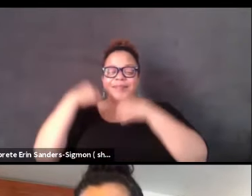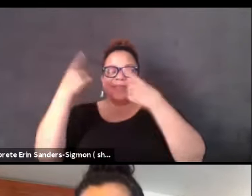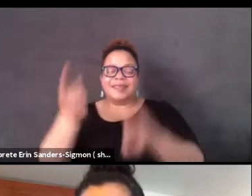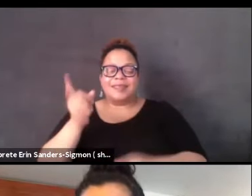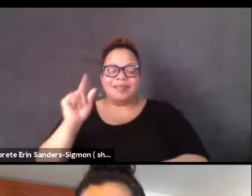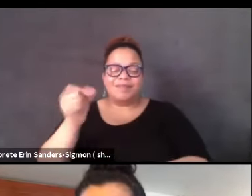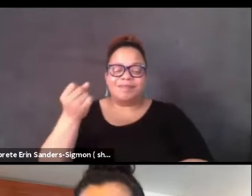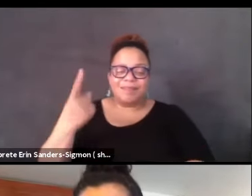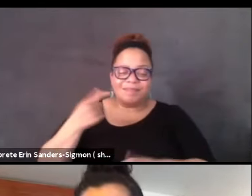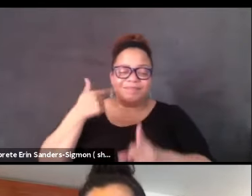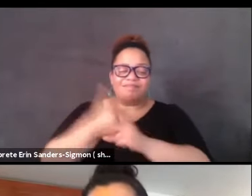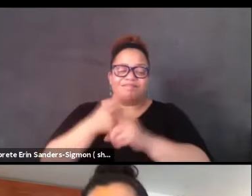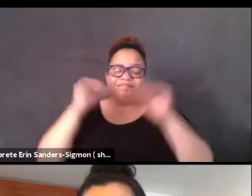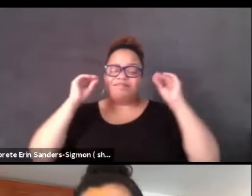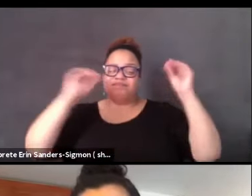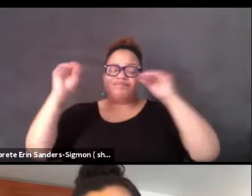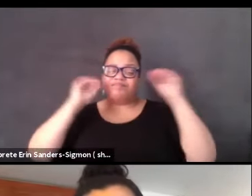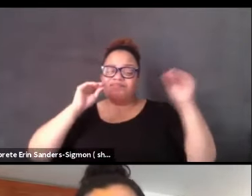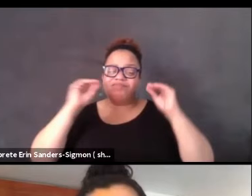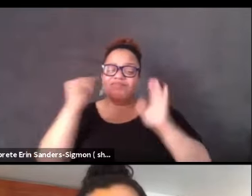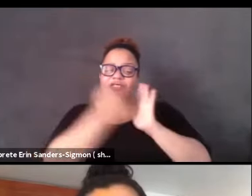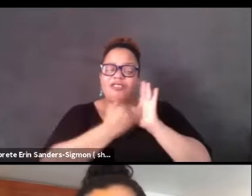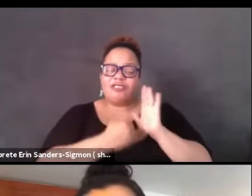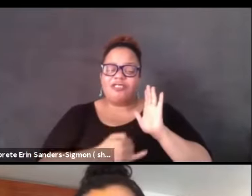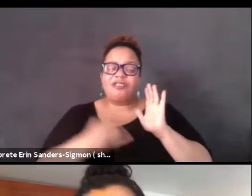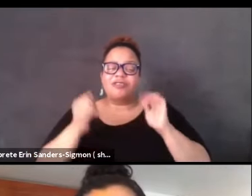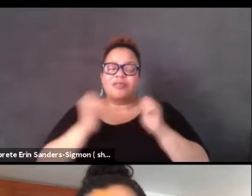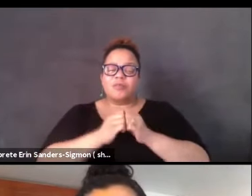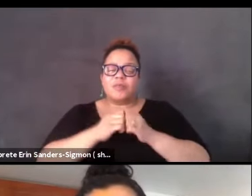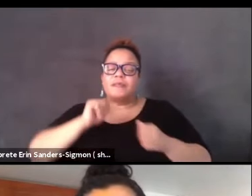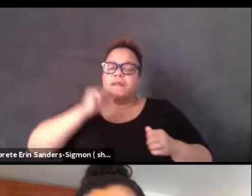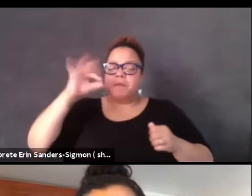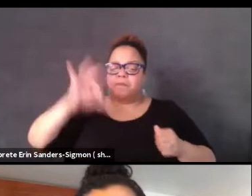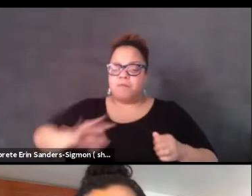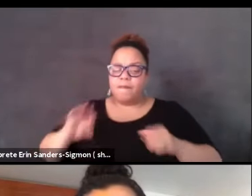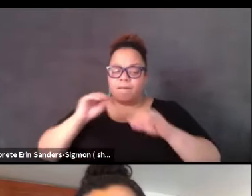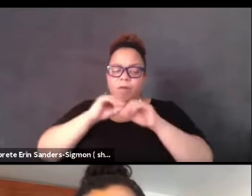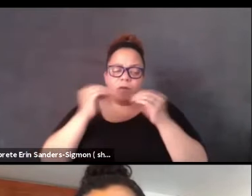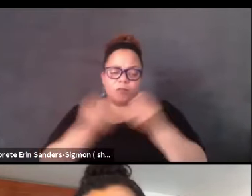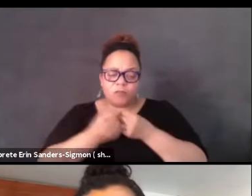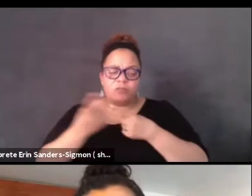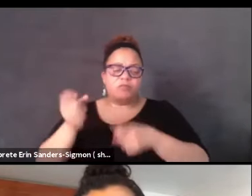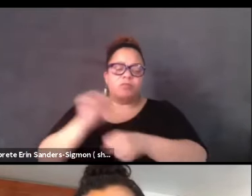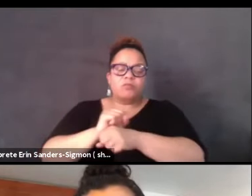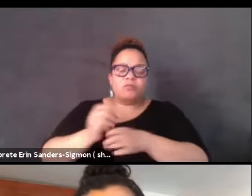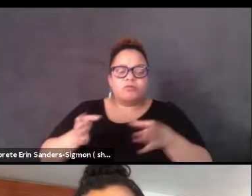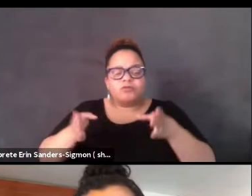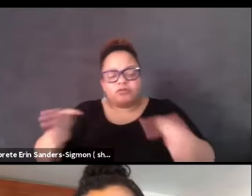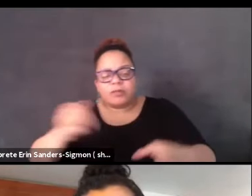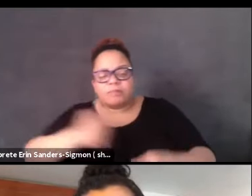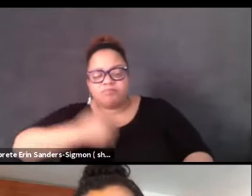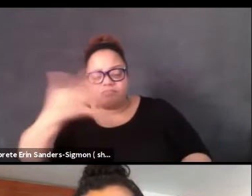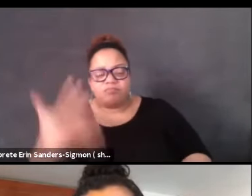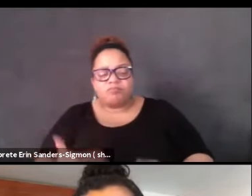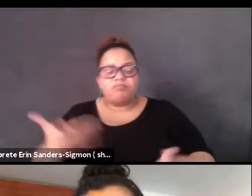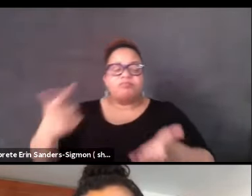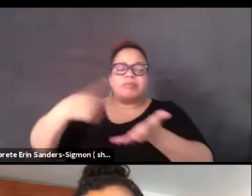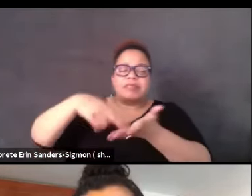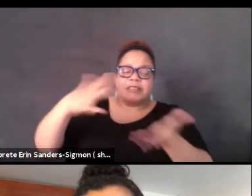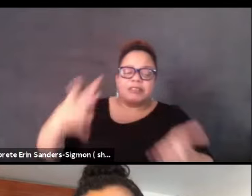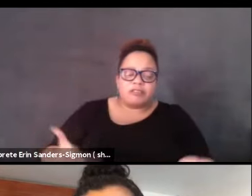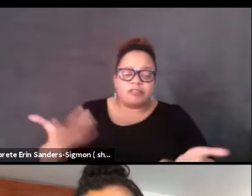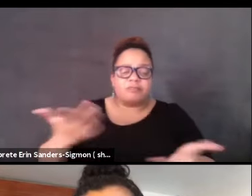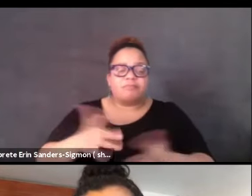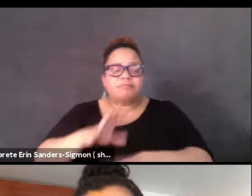poetry-based nonprofit youth organization, Street Poets. She is a dancer, a vocalist with the Los Angeles-based Afro-Puerto Rican Bomba